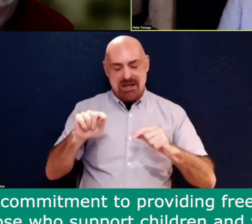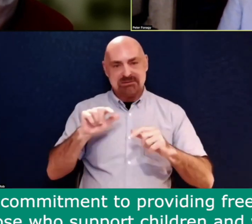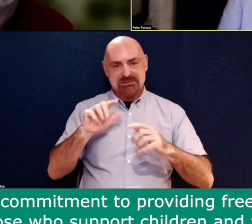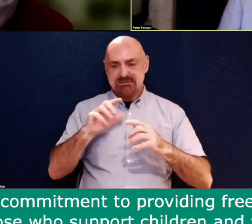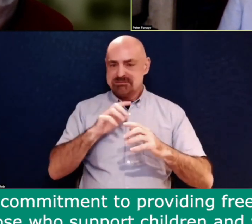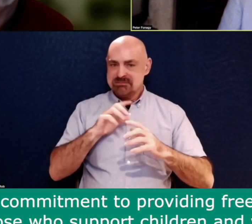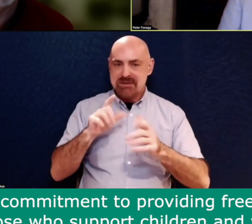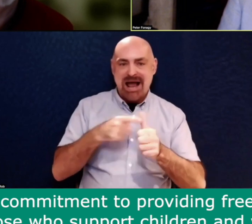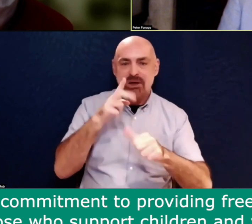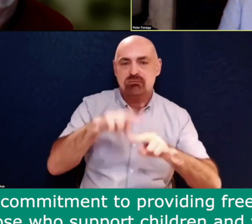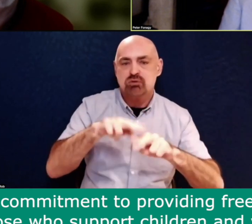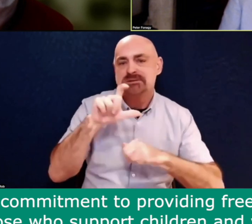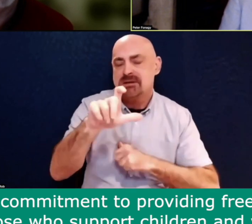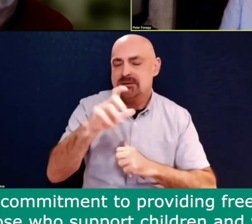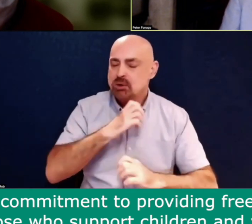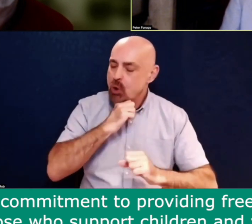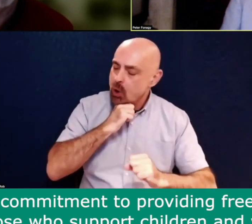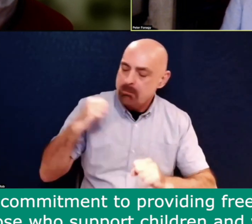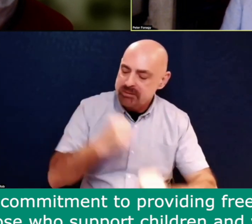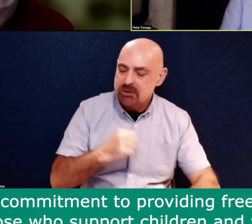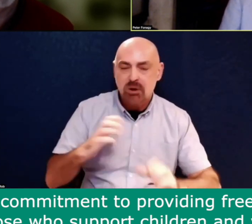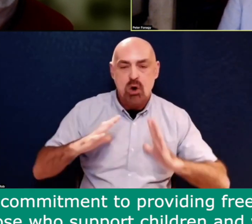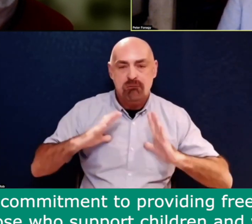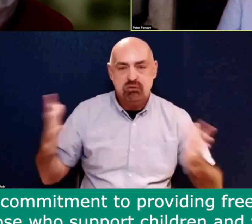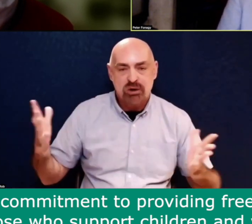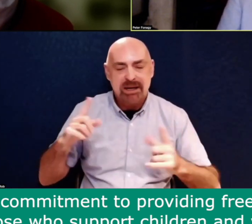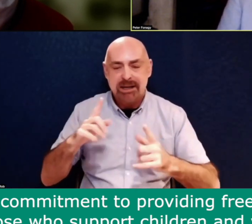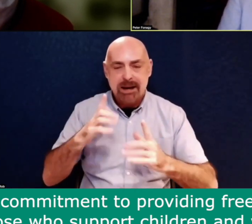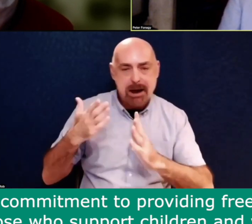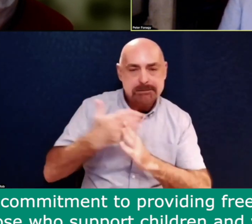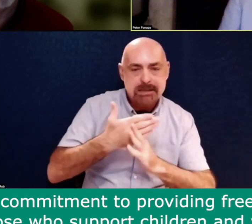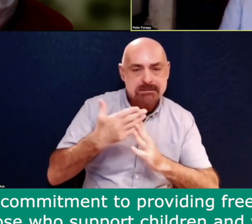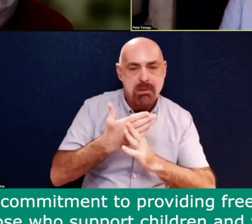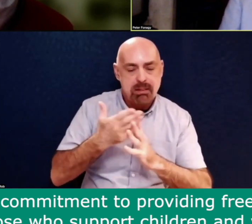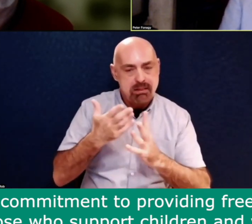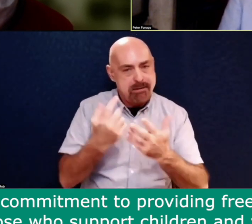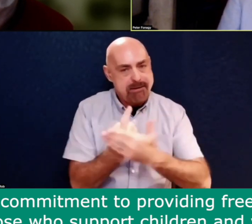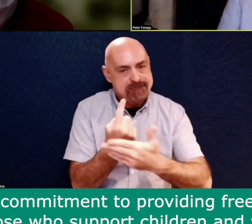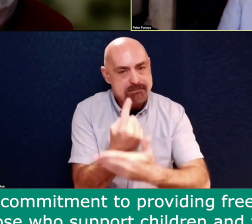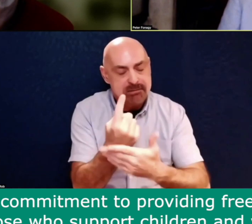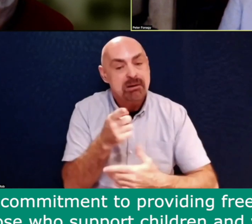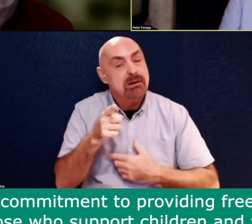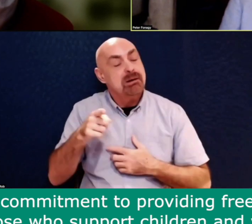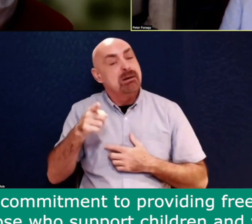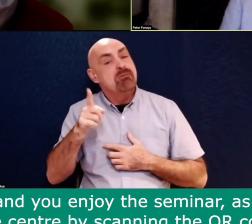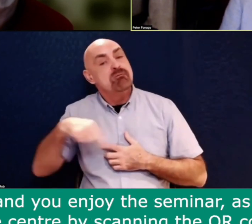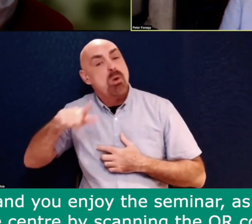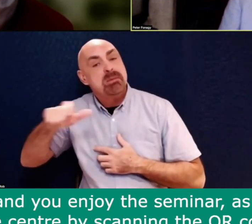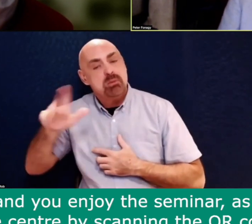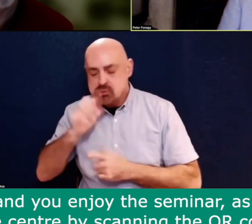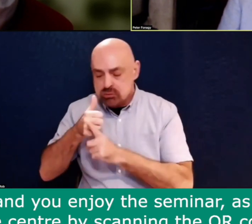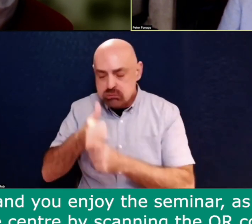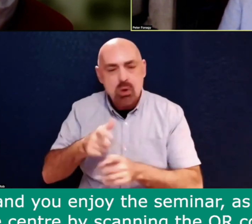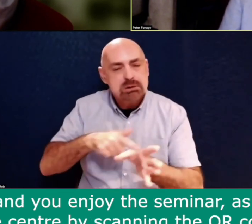commitment to providing free and accessible events to those who support children and young people. And if